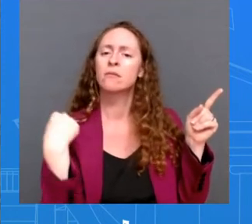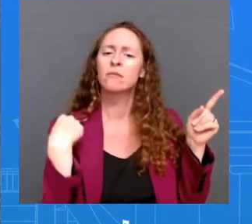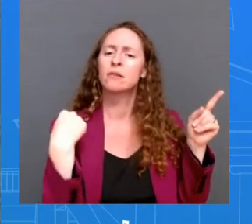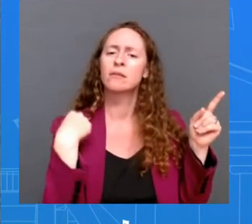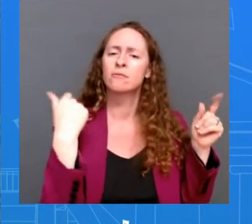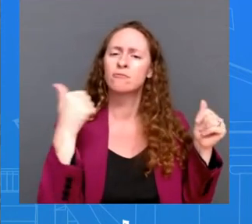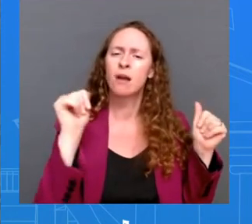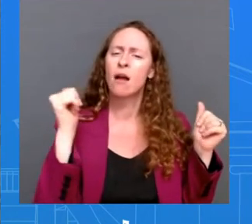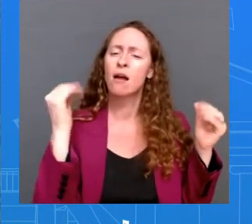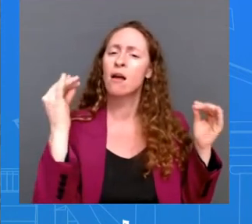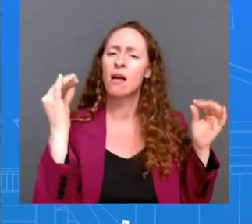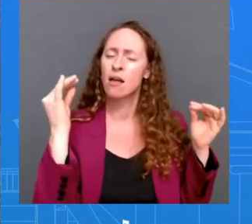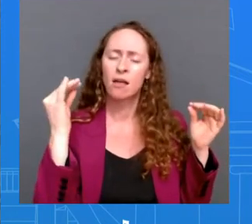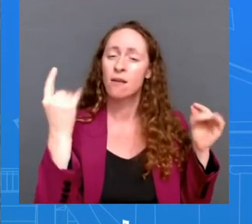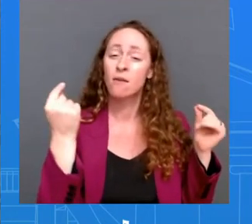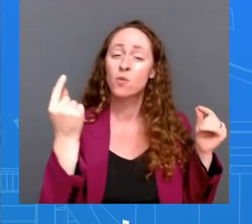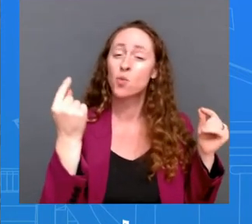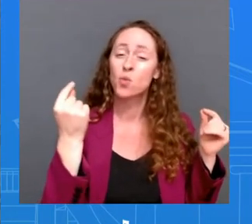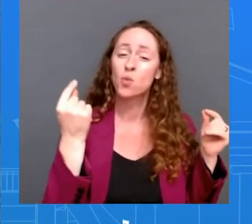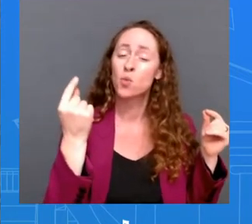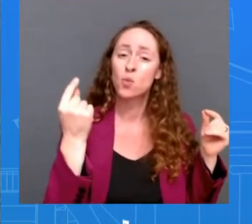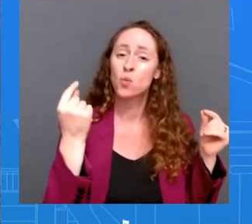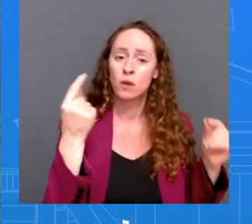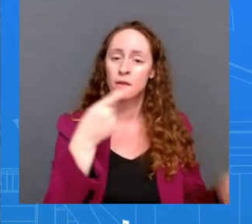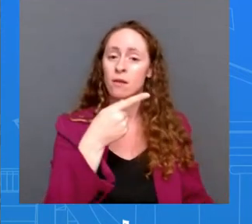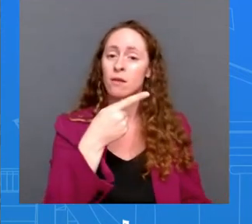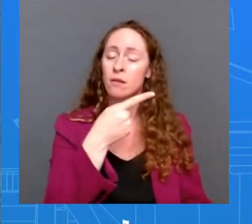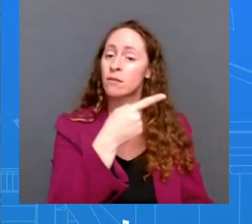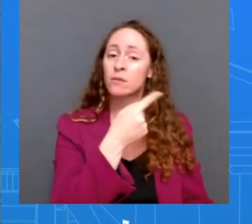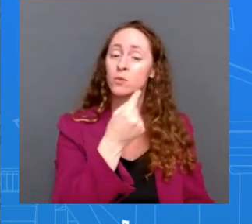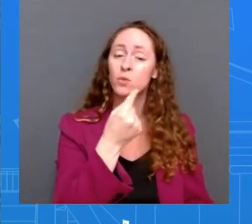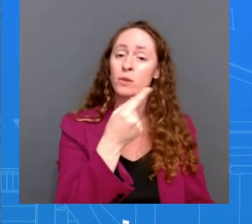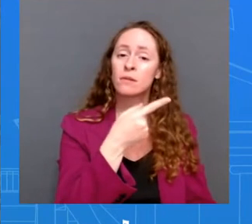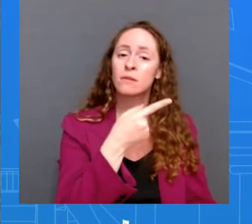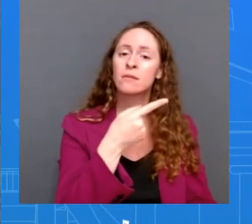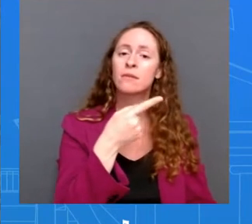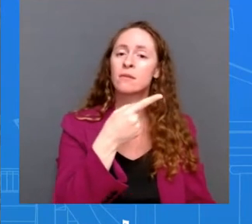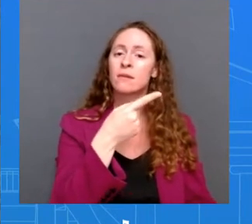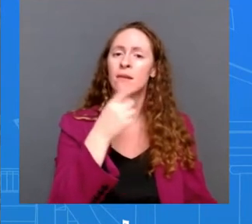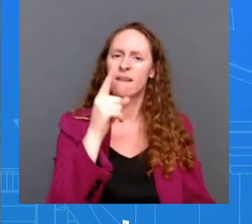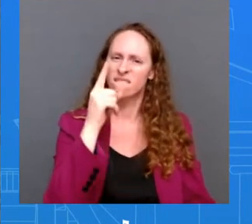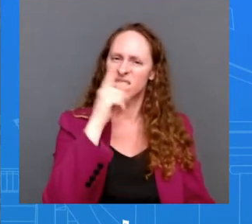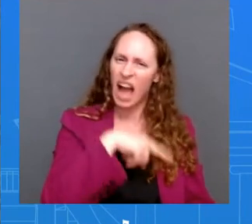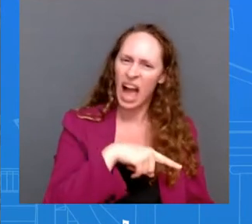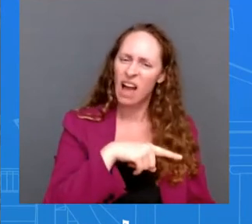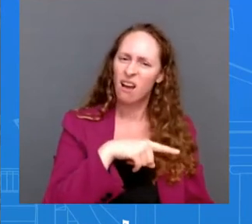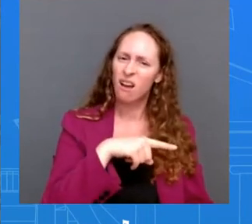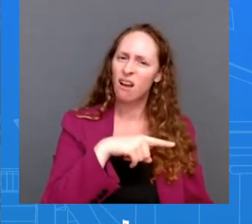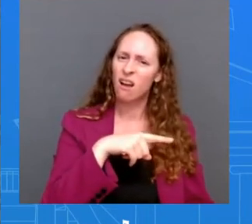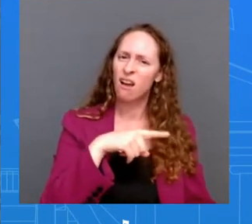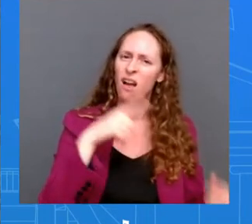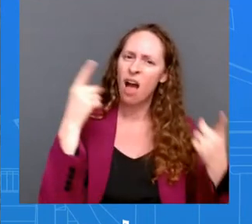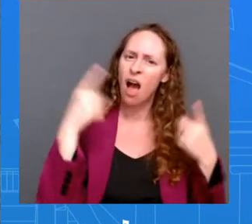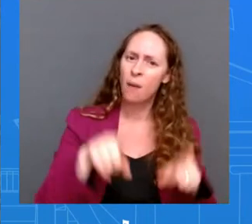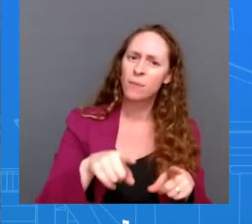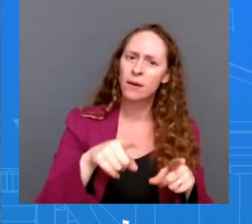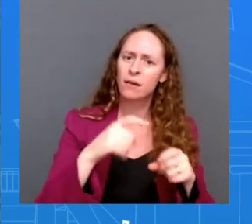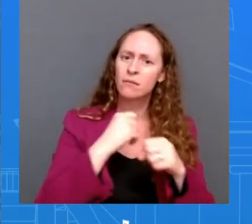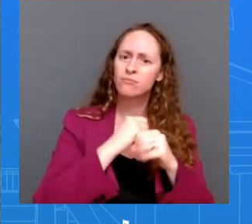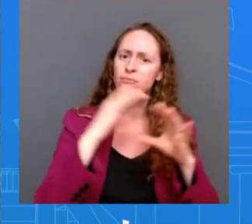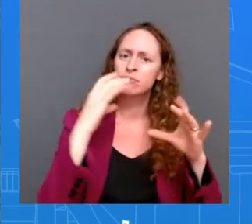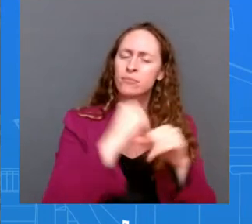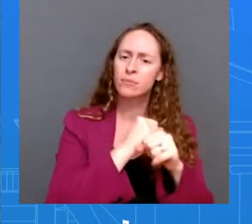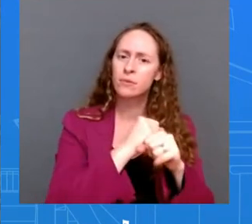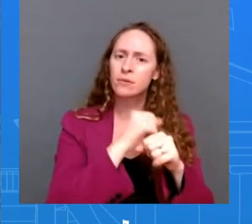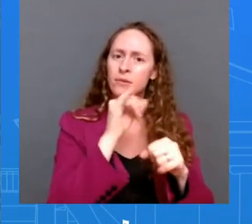Olenivka prison on the 29th of July. They're going to try to attribute that attack to the Ukrainian armed forces. We anticipate that Russian officials will try